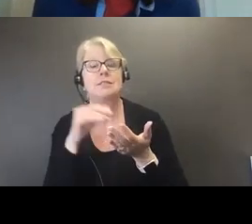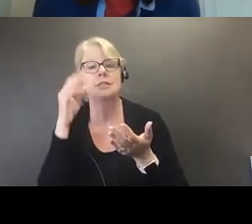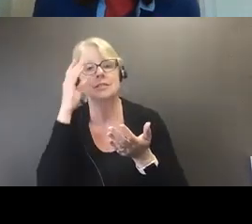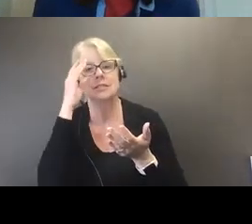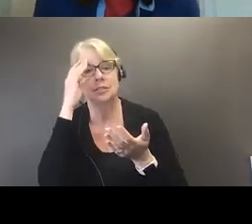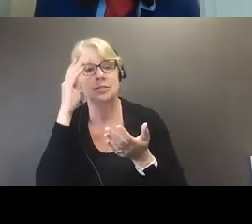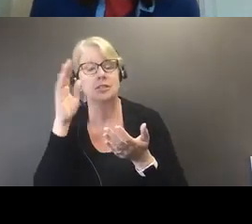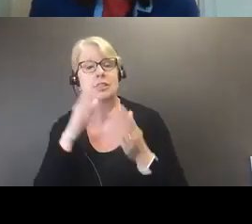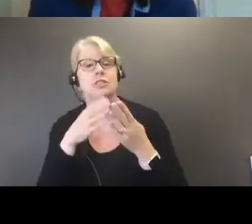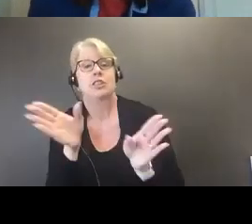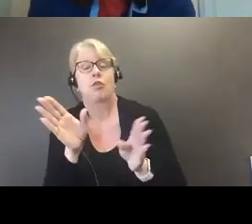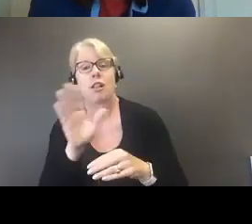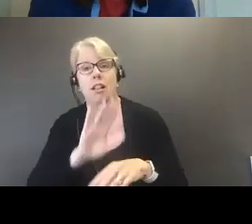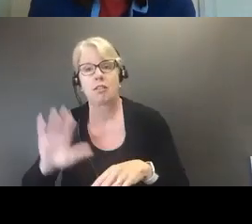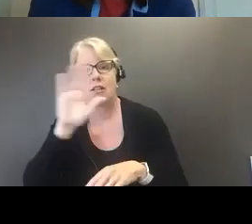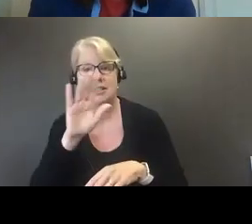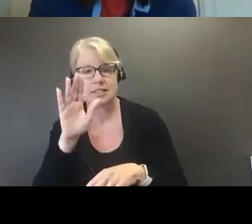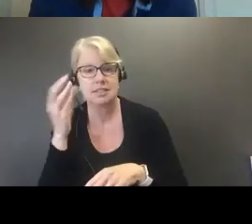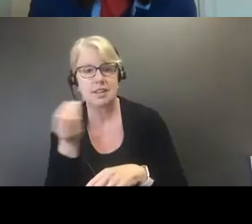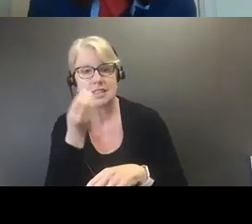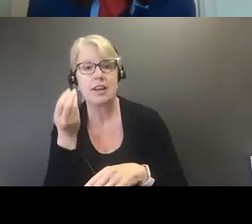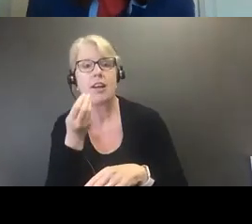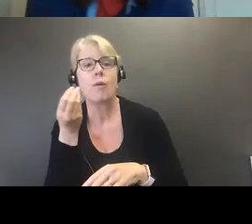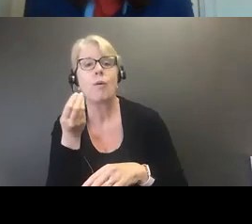senior centers in general across the province, as I mentioned,